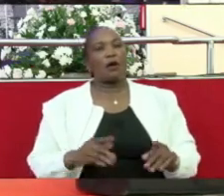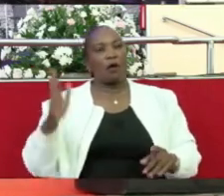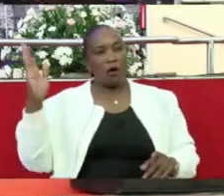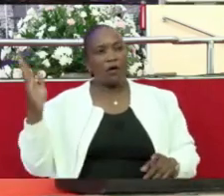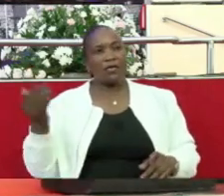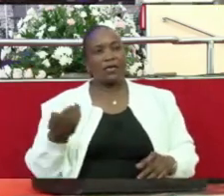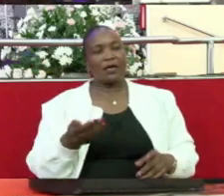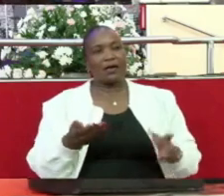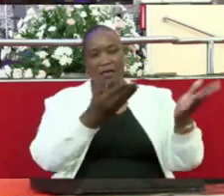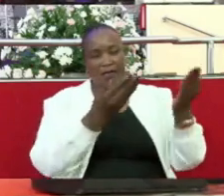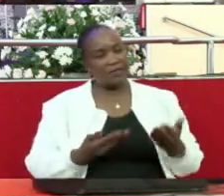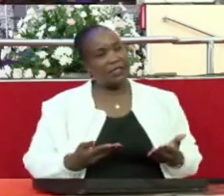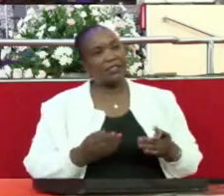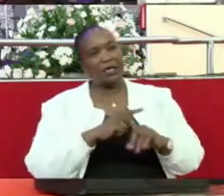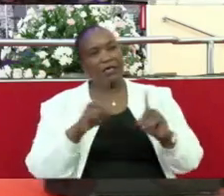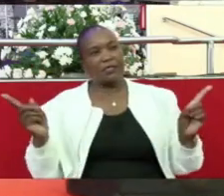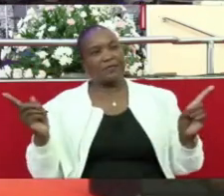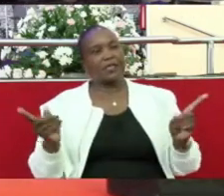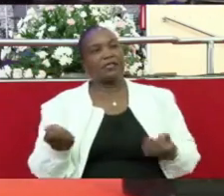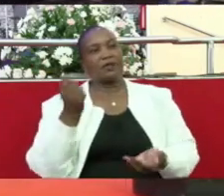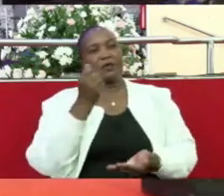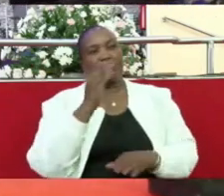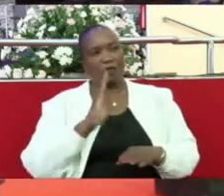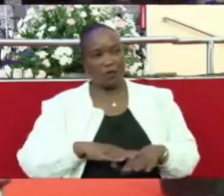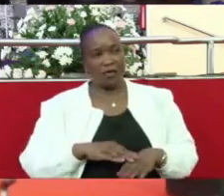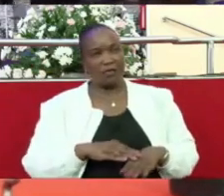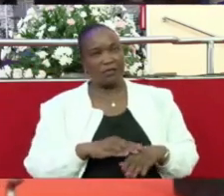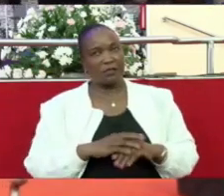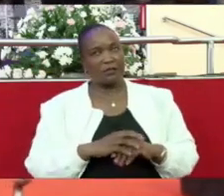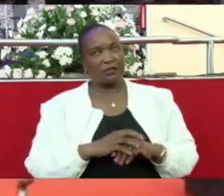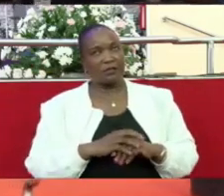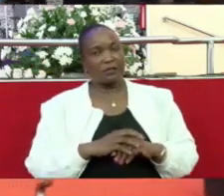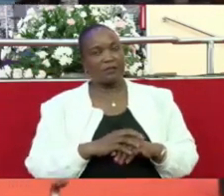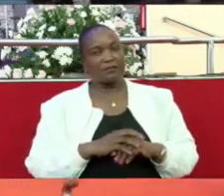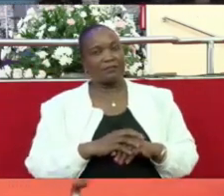His grace. You may ask, why has God never given me a car?